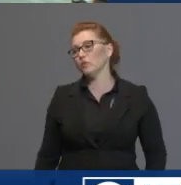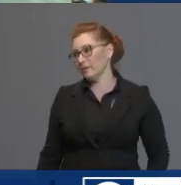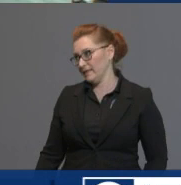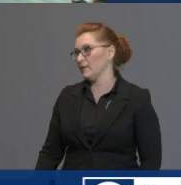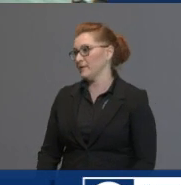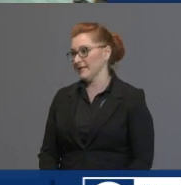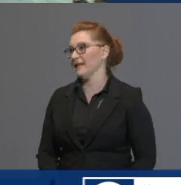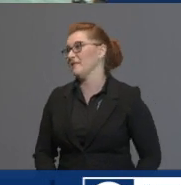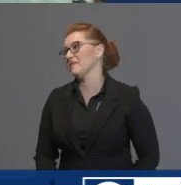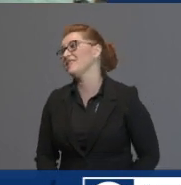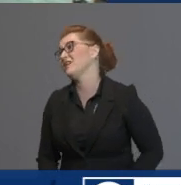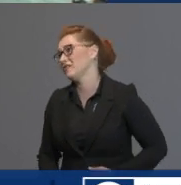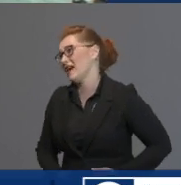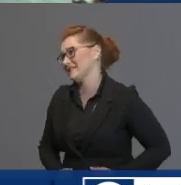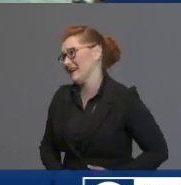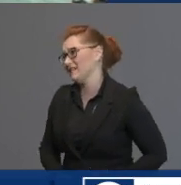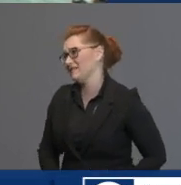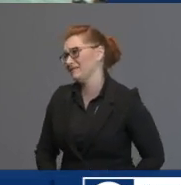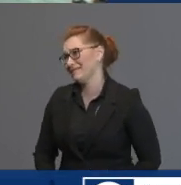a little bit.